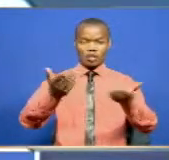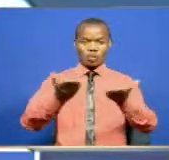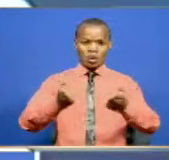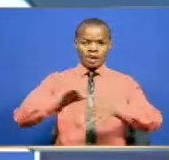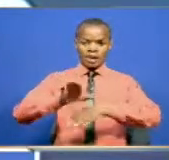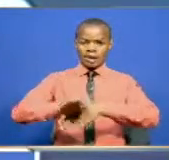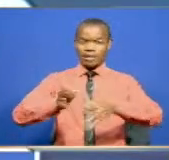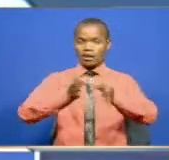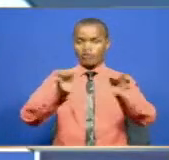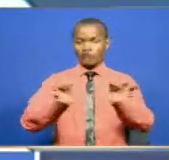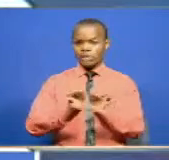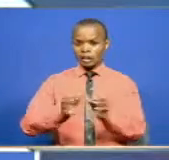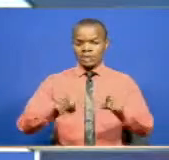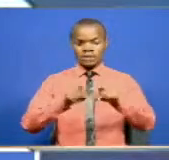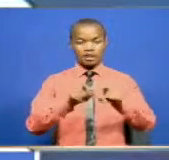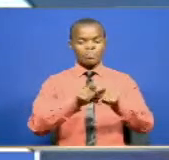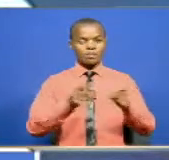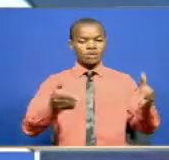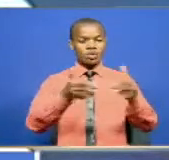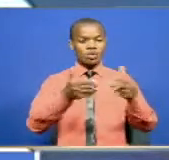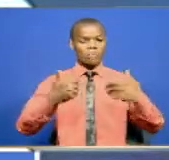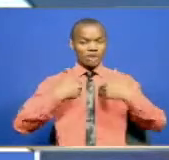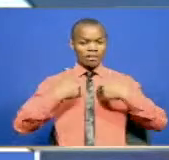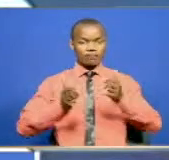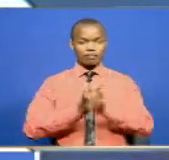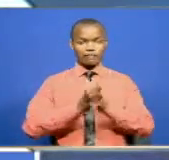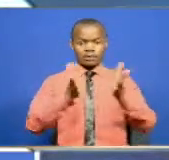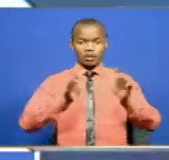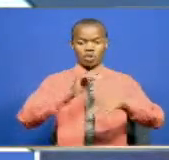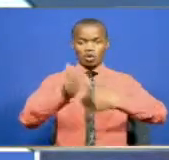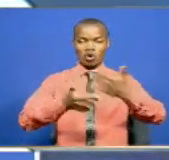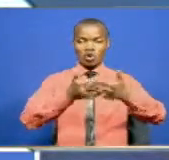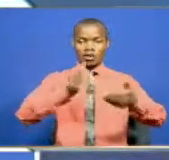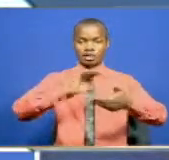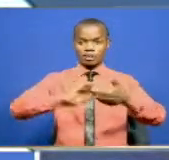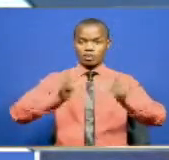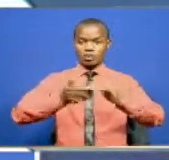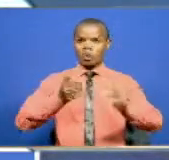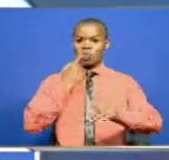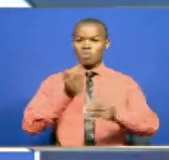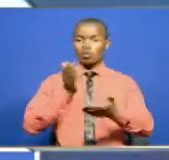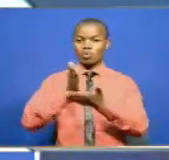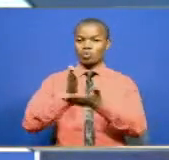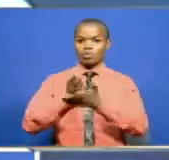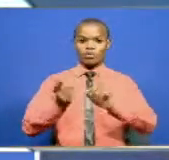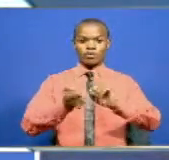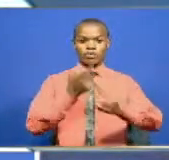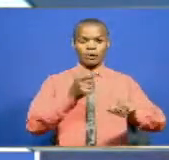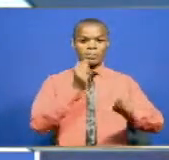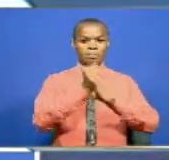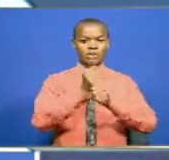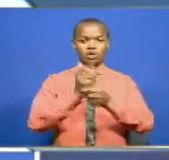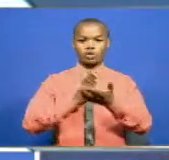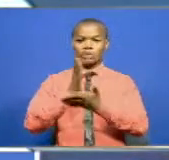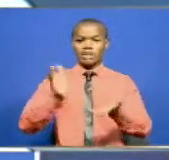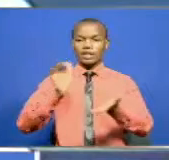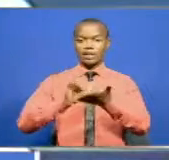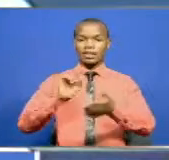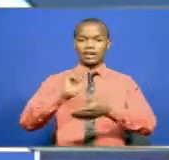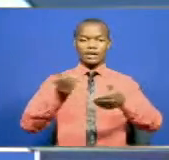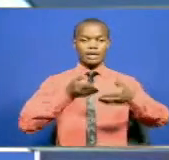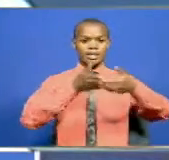The federation has dedicated the celebrations to all athletes who have been on the forefront in putting Kenya in the world map in